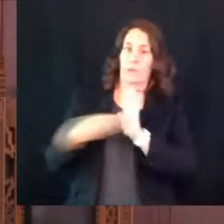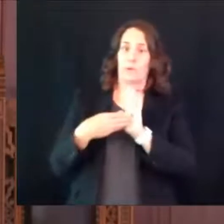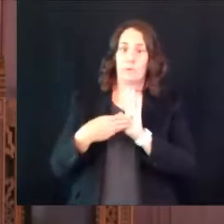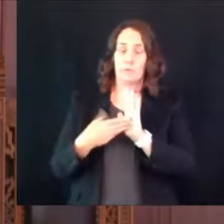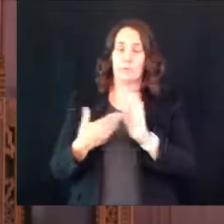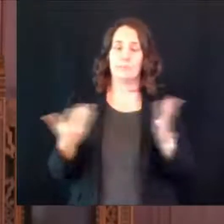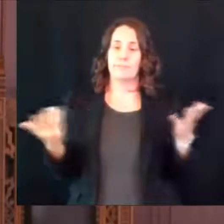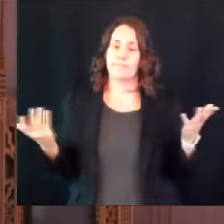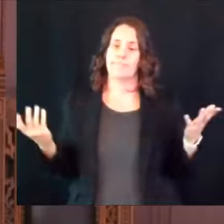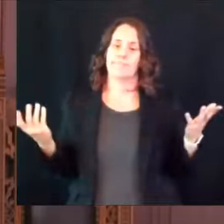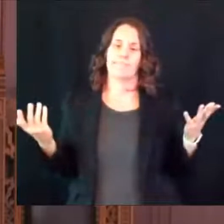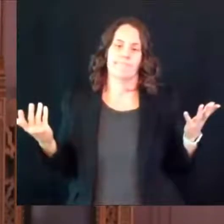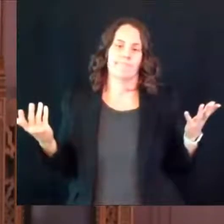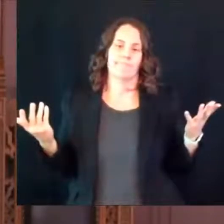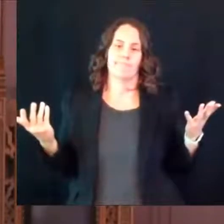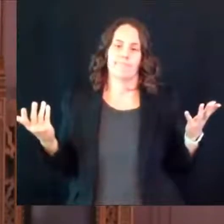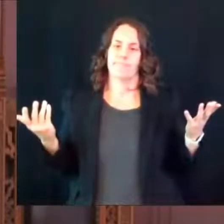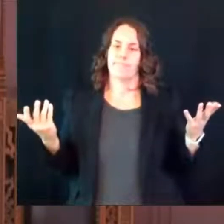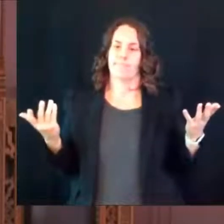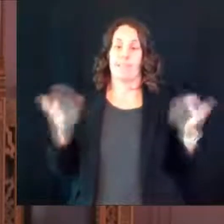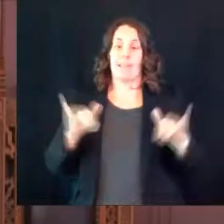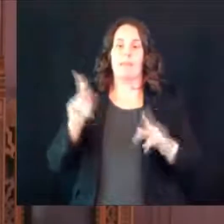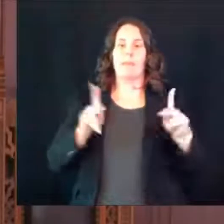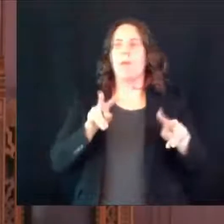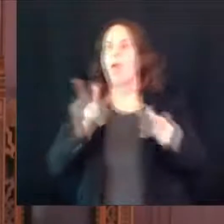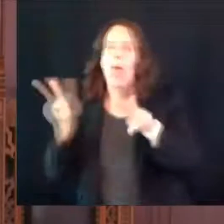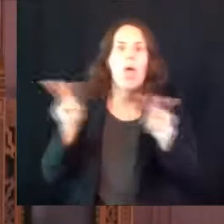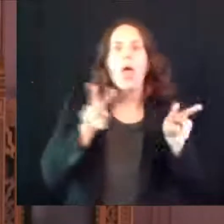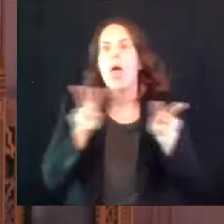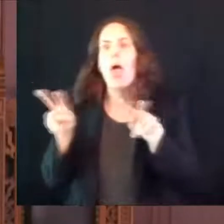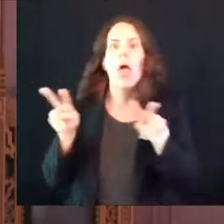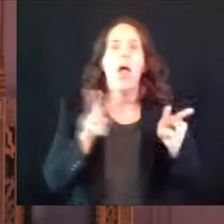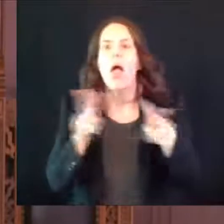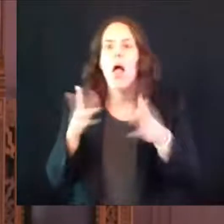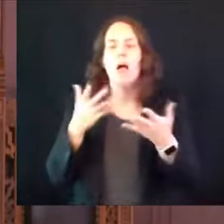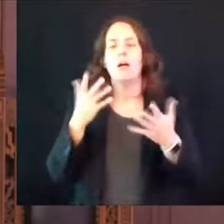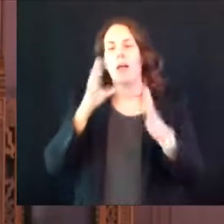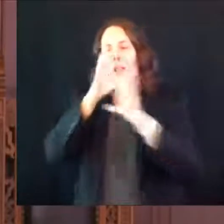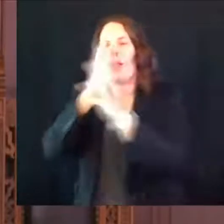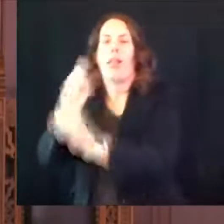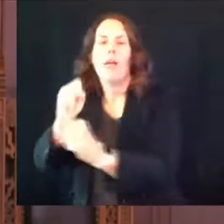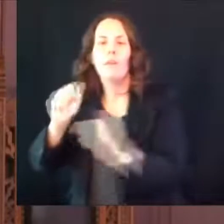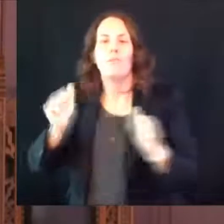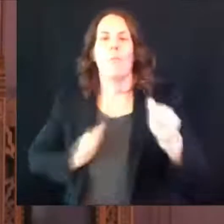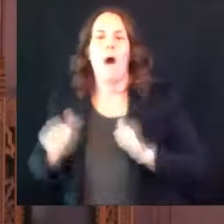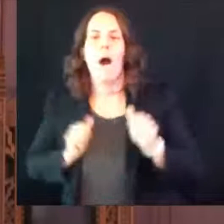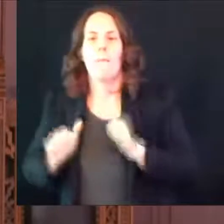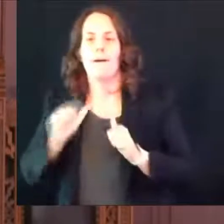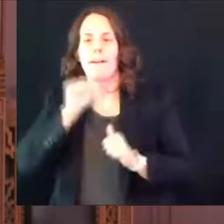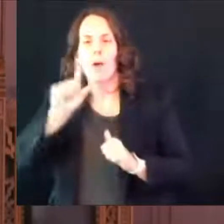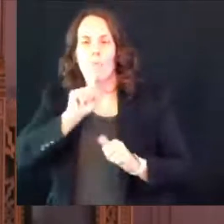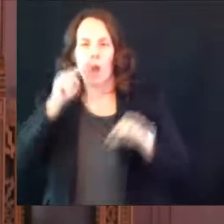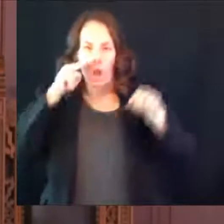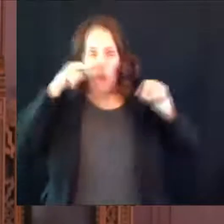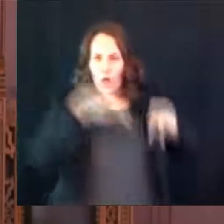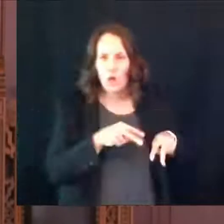people are safer here in the state of Wisconsin. We need to have as much cooperation as possible